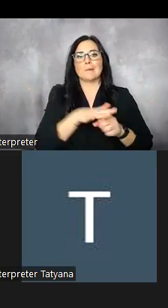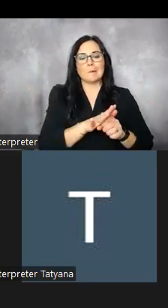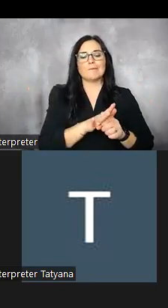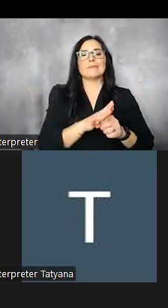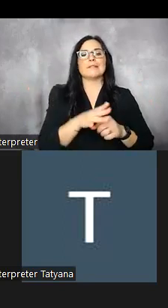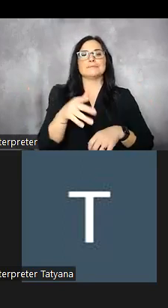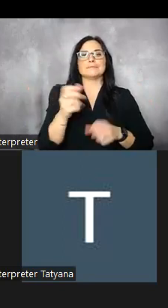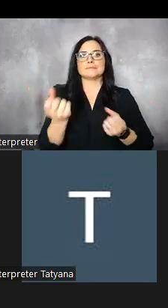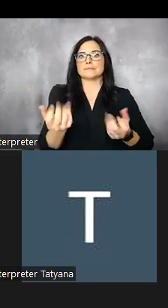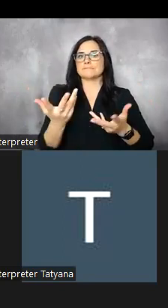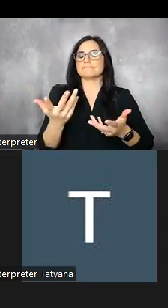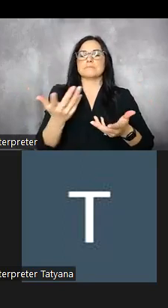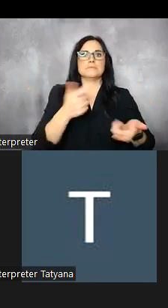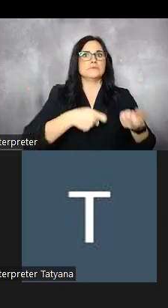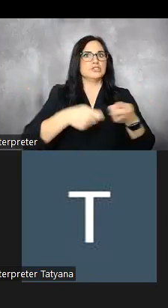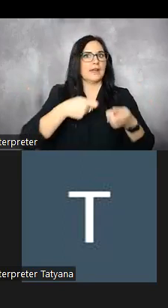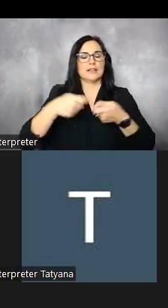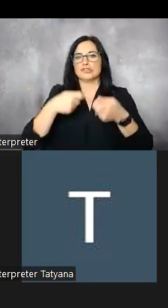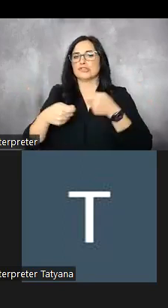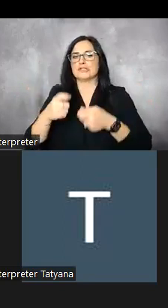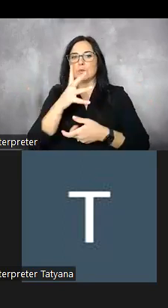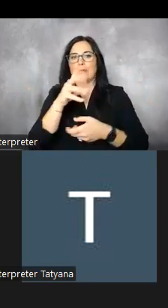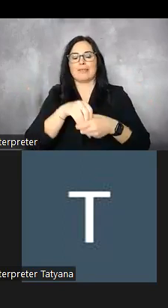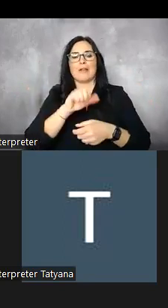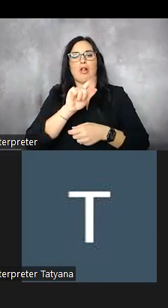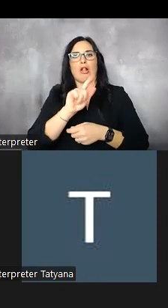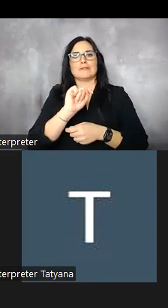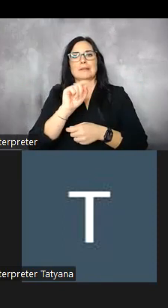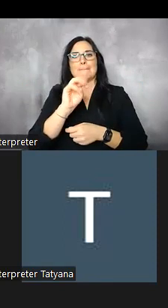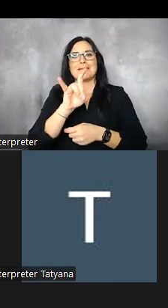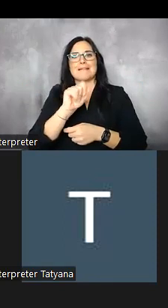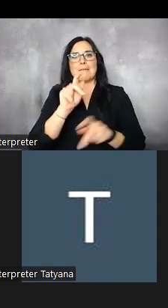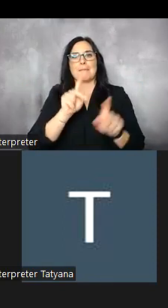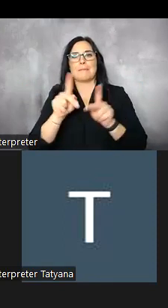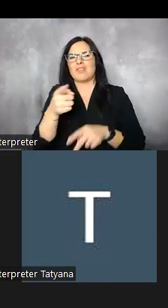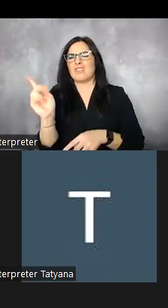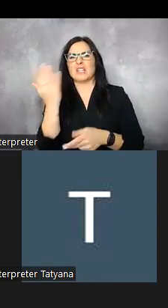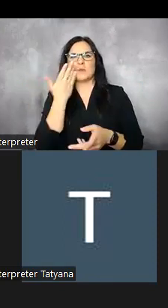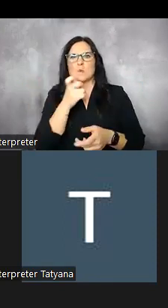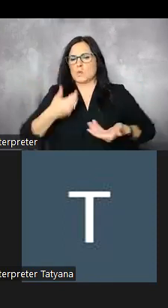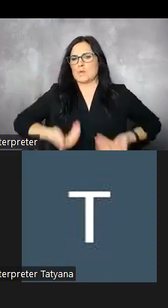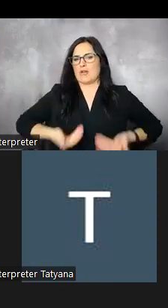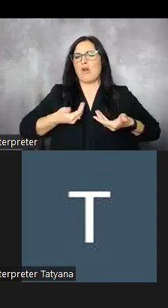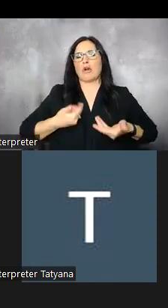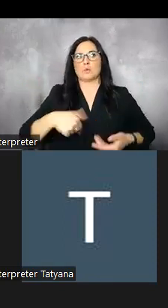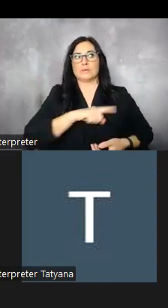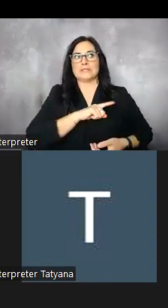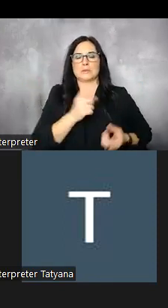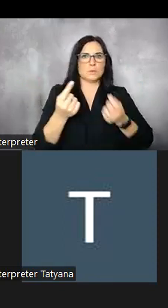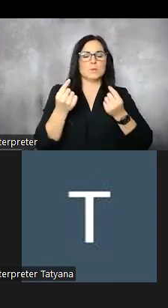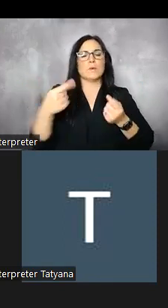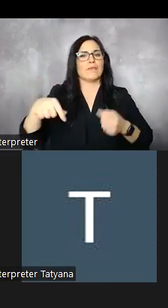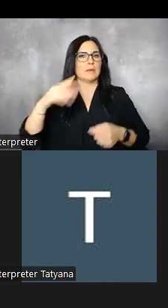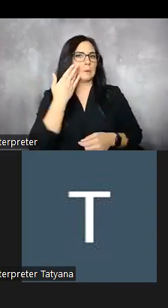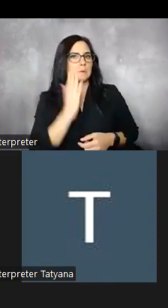high degree of turnover, especially within alt media people, there are a lot of people out there that don't know who we are, what we do, or how we came